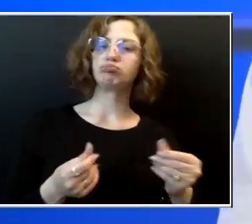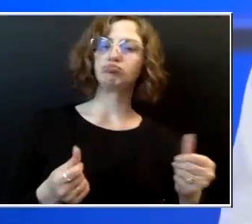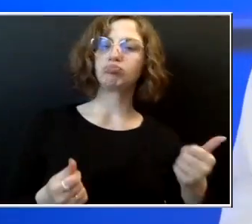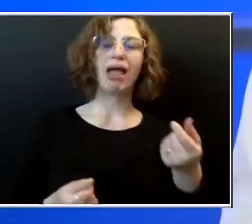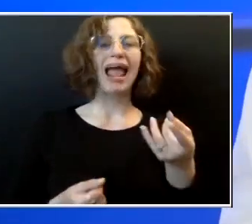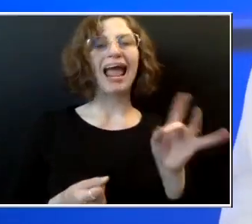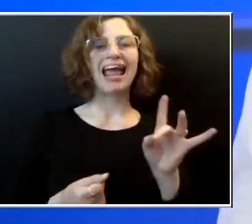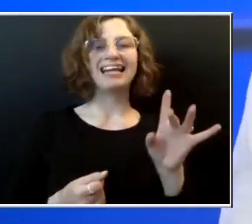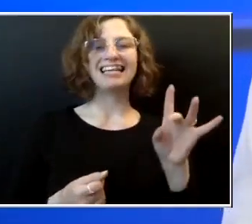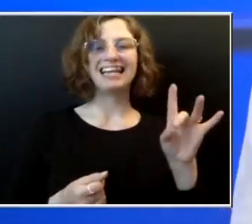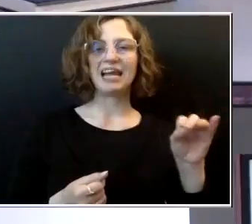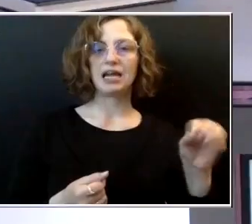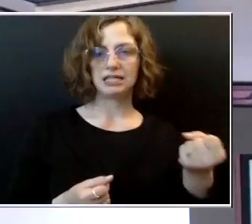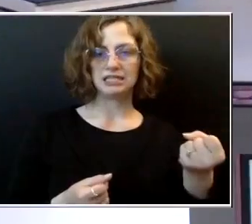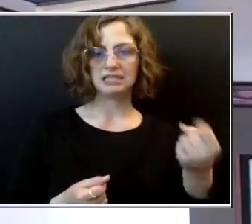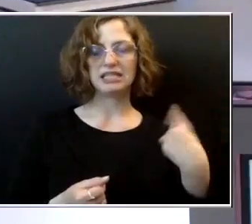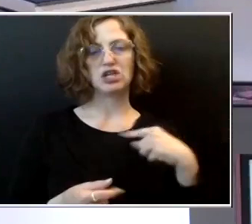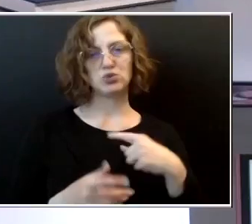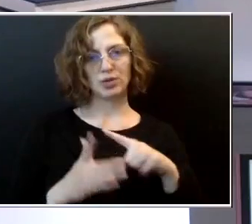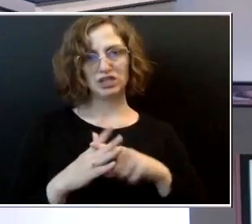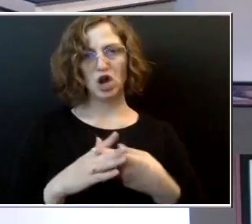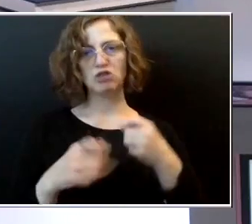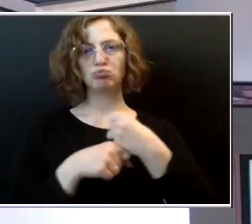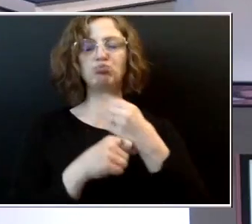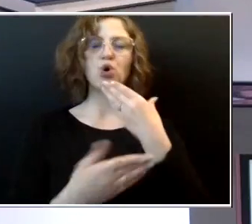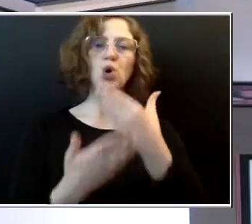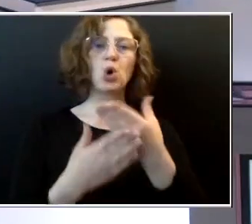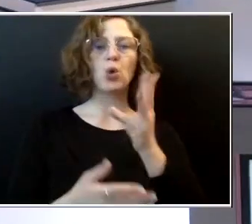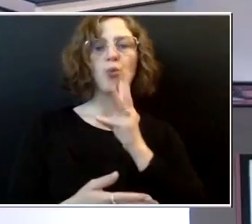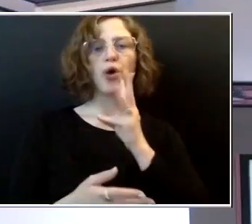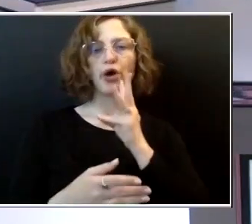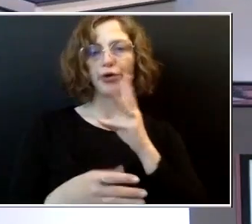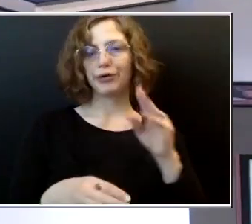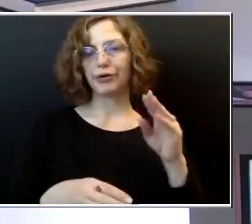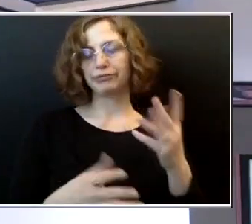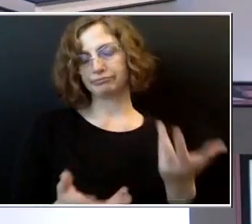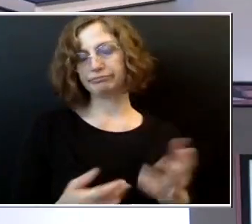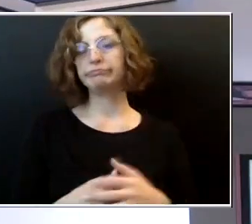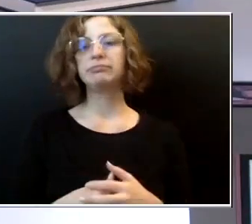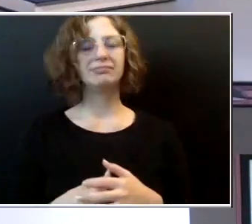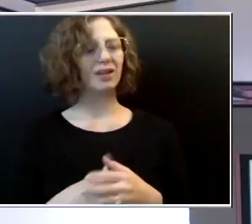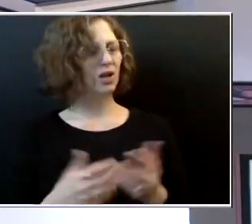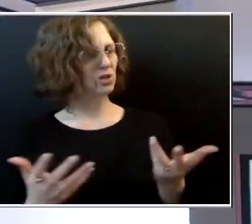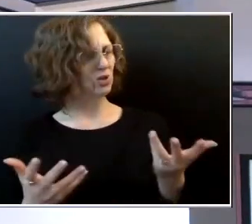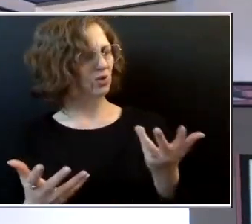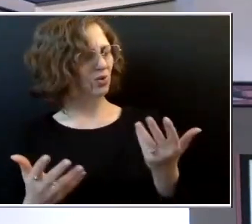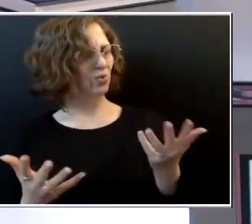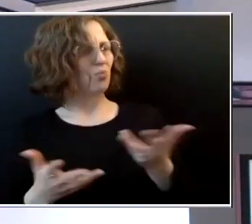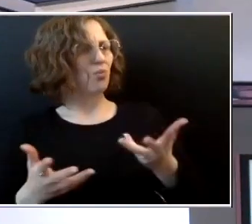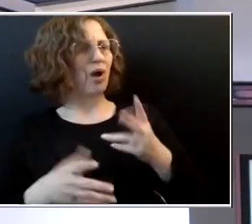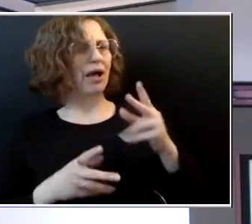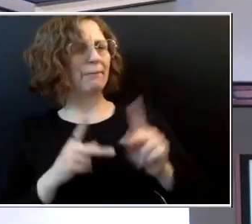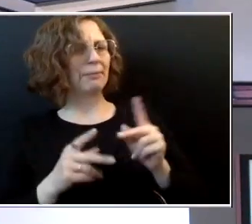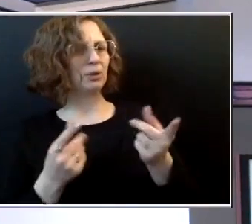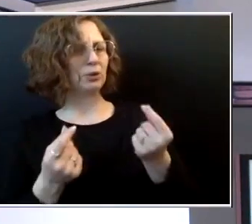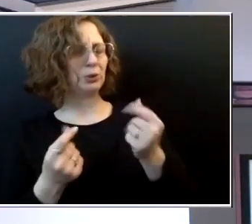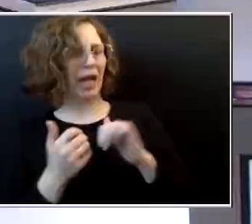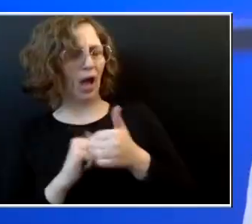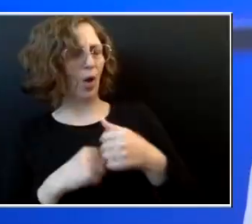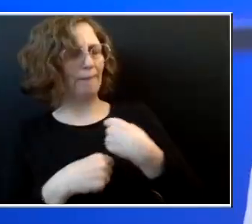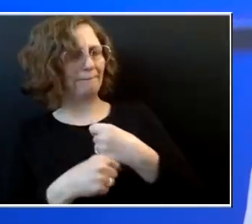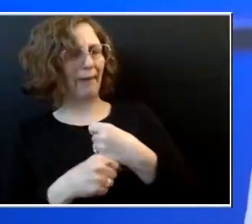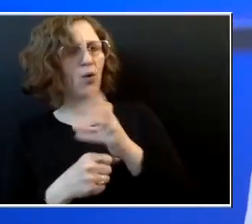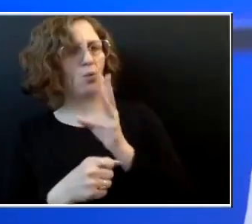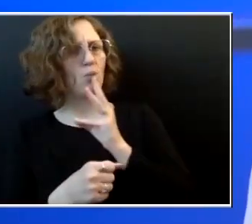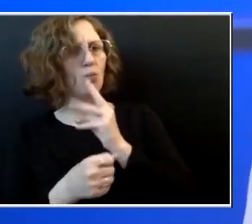U.S. What did people need to do with cholera to make the water safe? It just was a matter